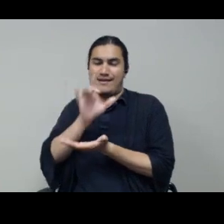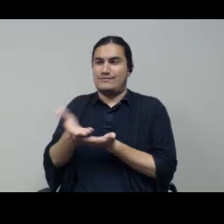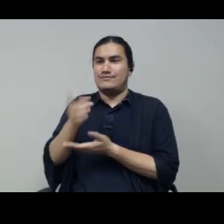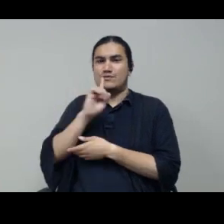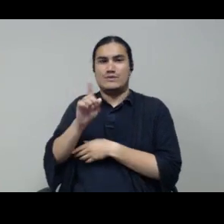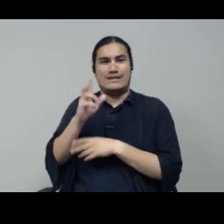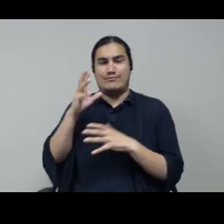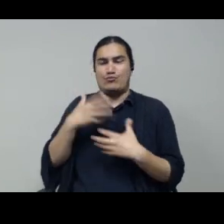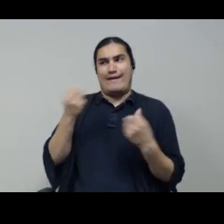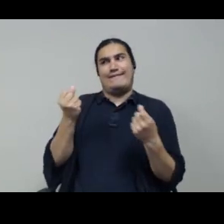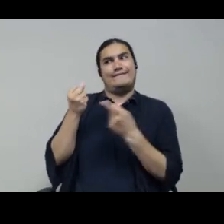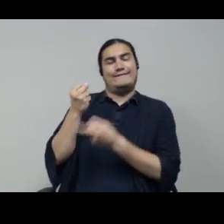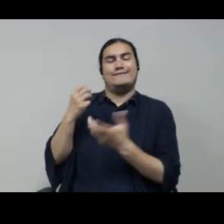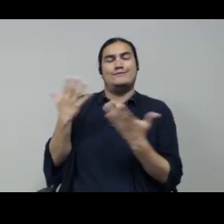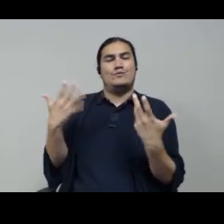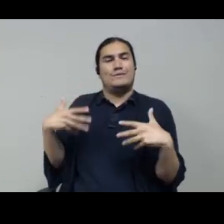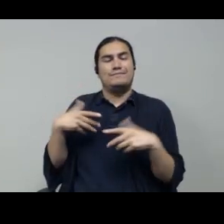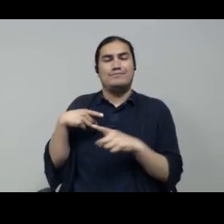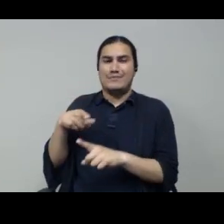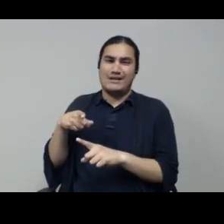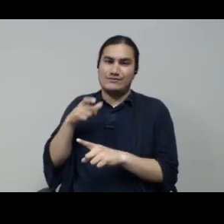But she doesn't do easy,